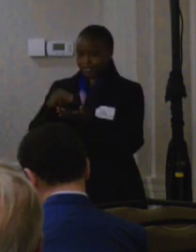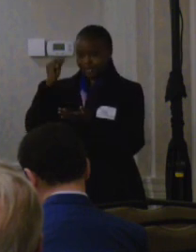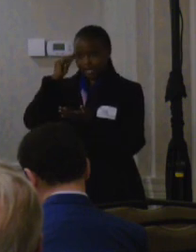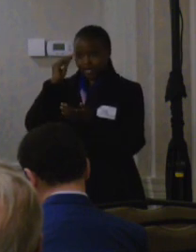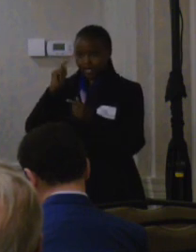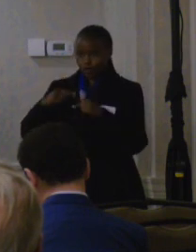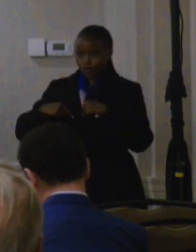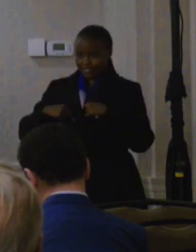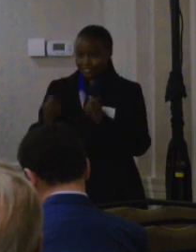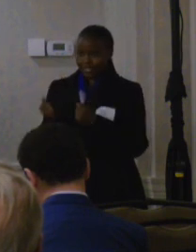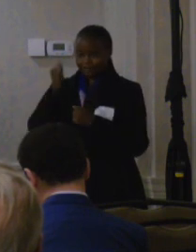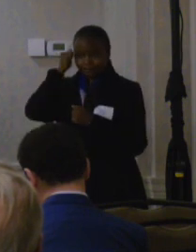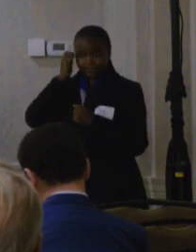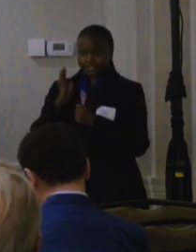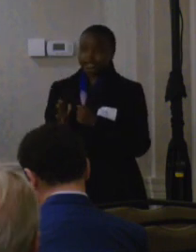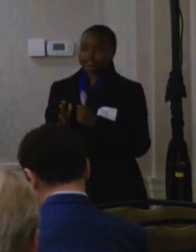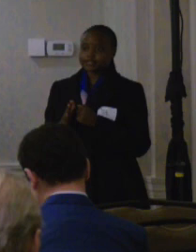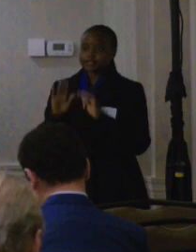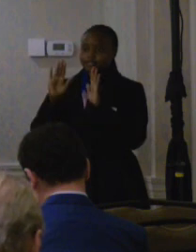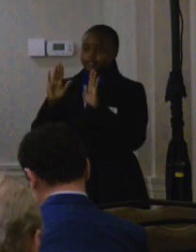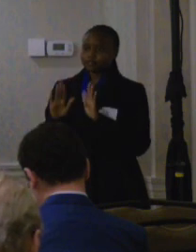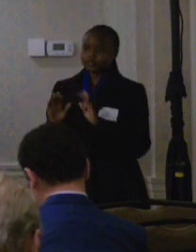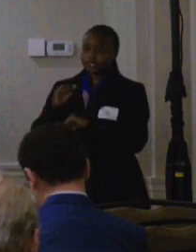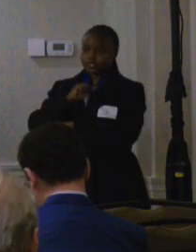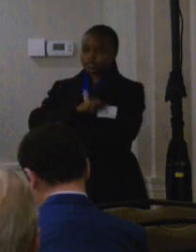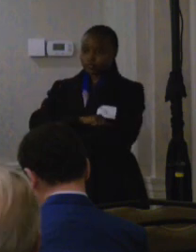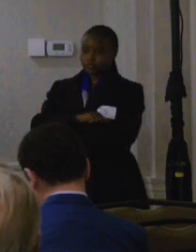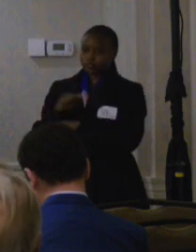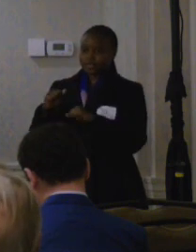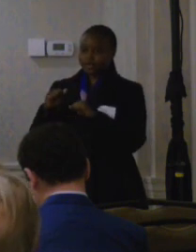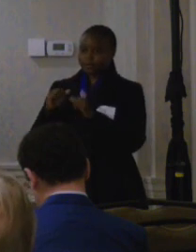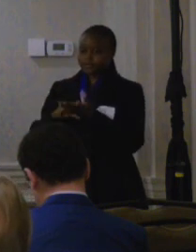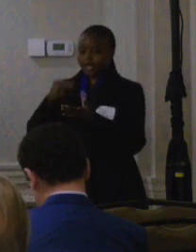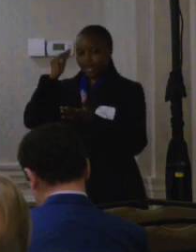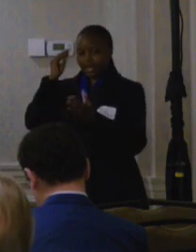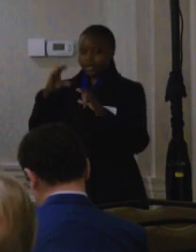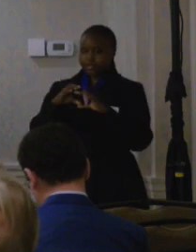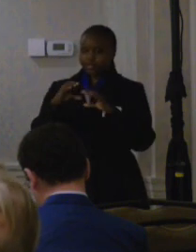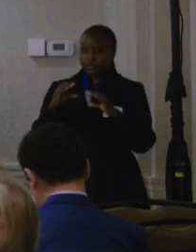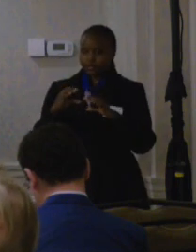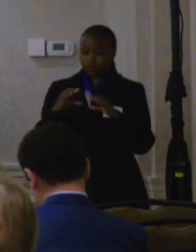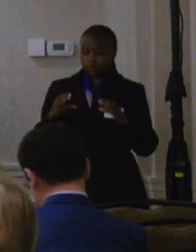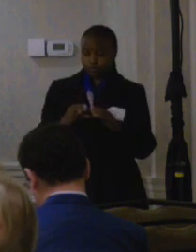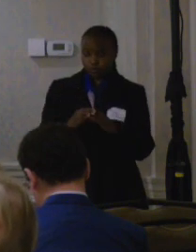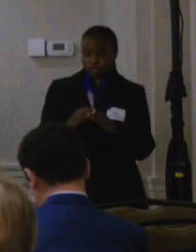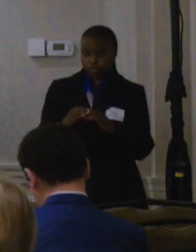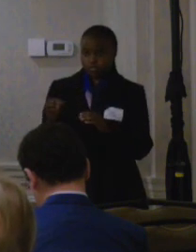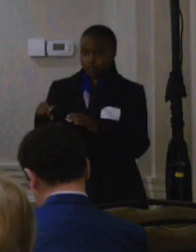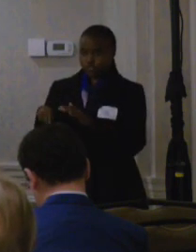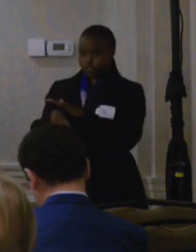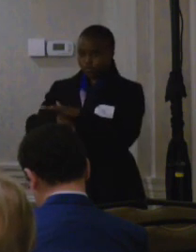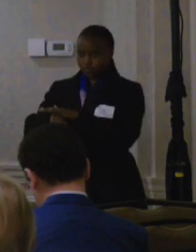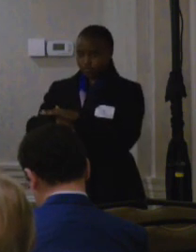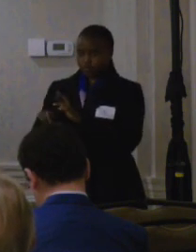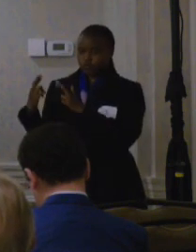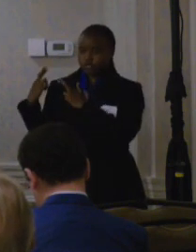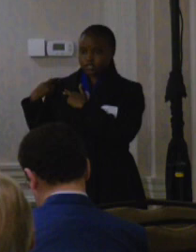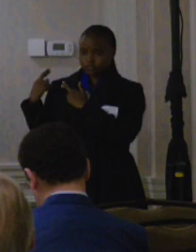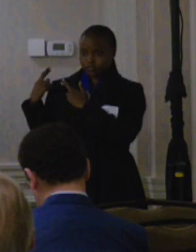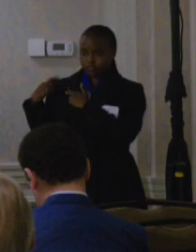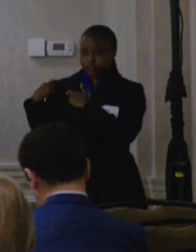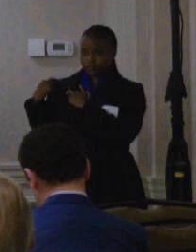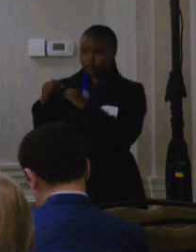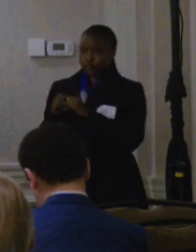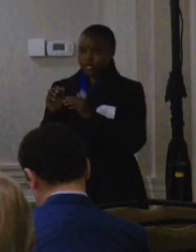is important that every school becomes a learning community, which the principal is responsible for a